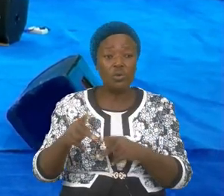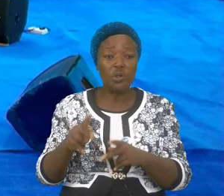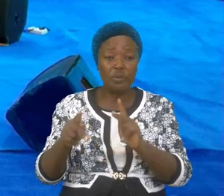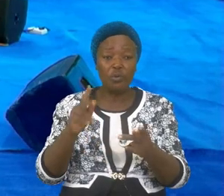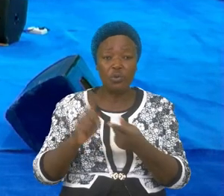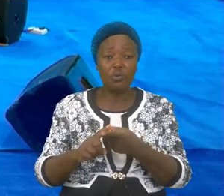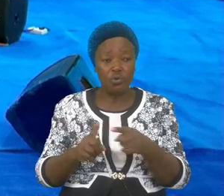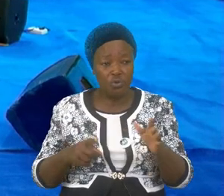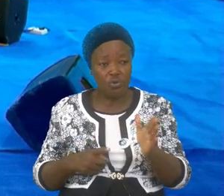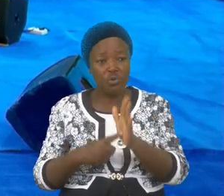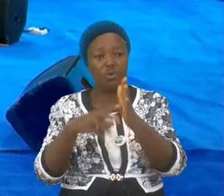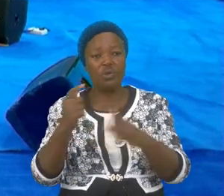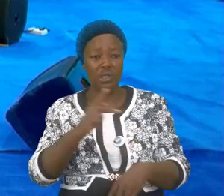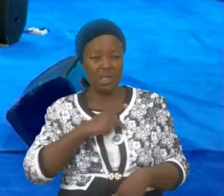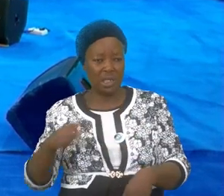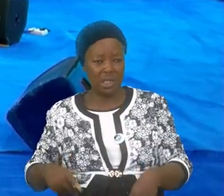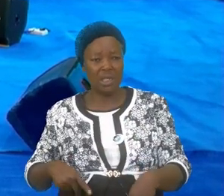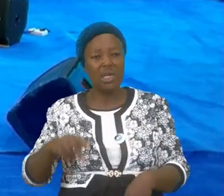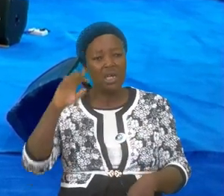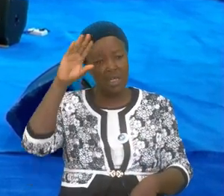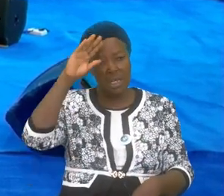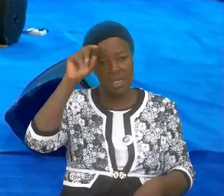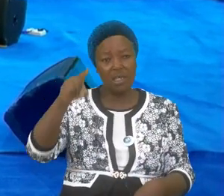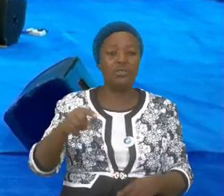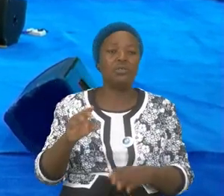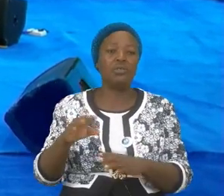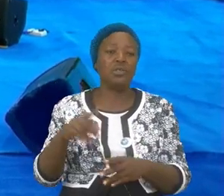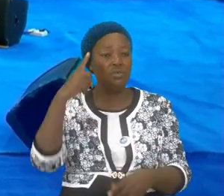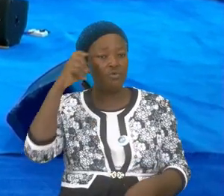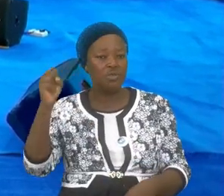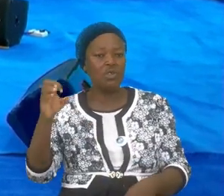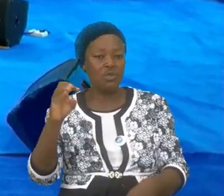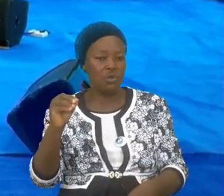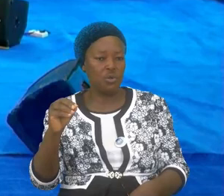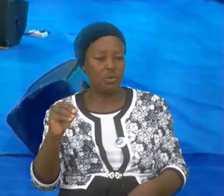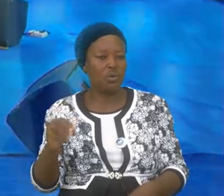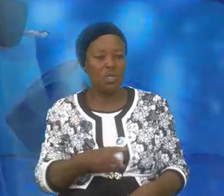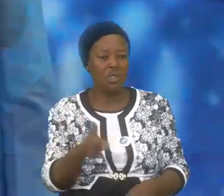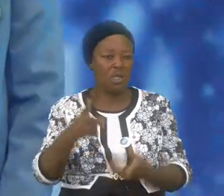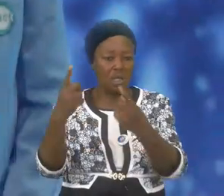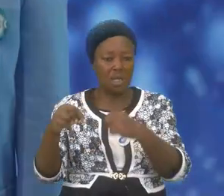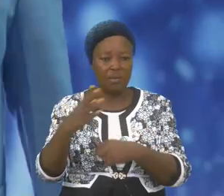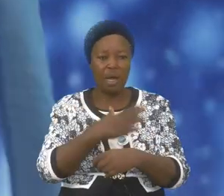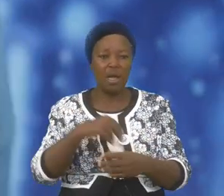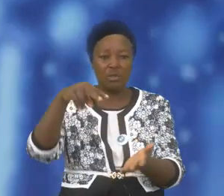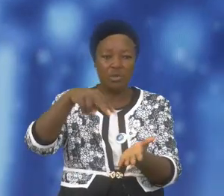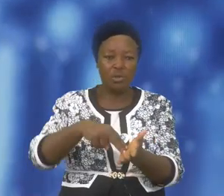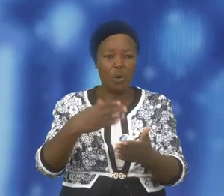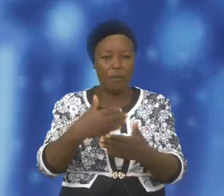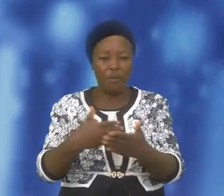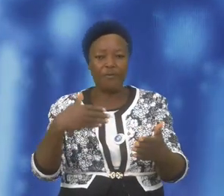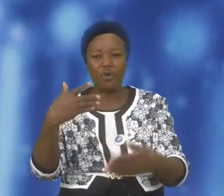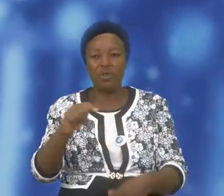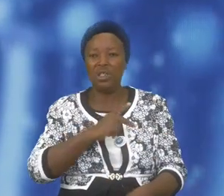they came and stood before the king. Look at verse 3. In verse 3 it says, and the